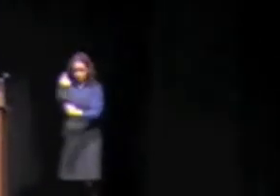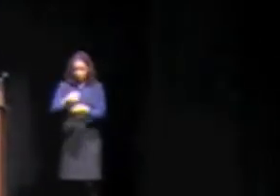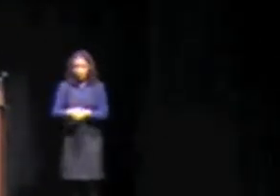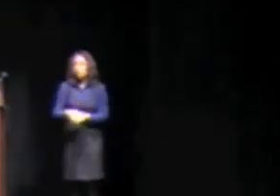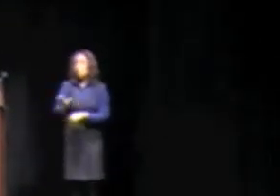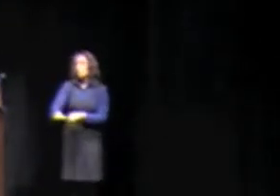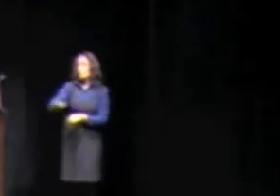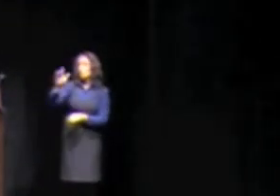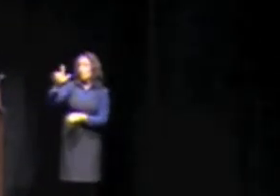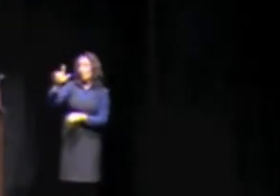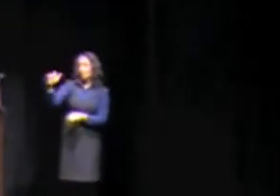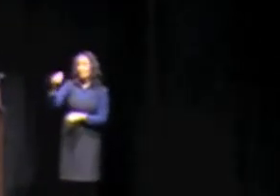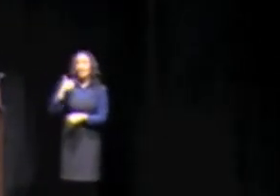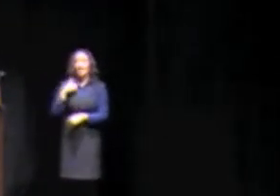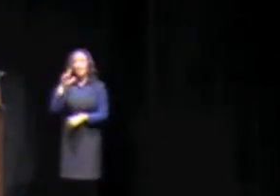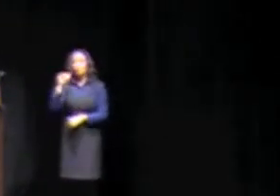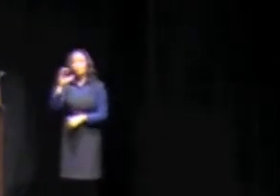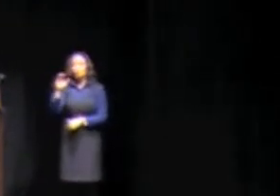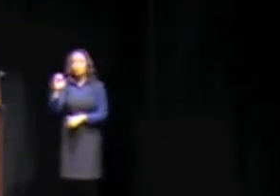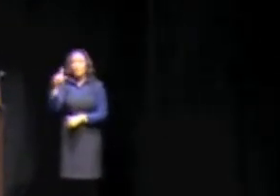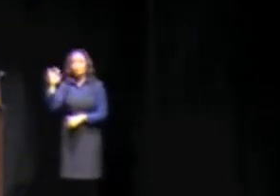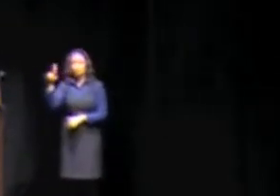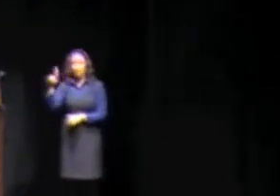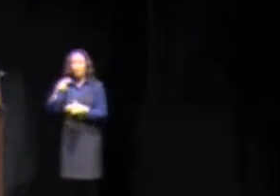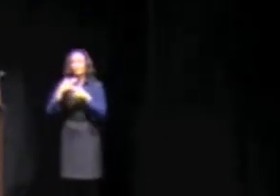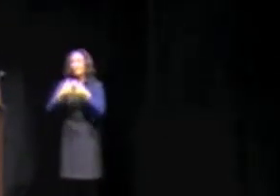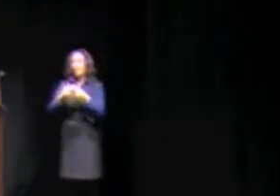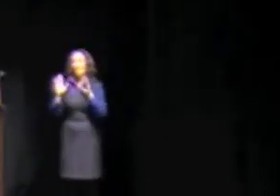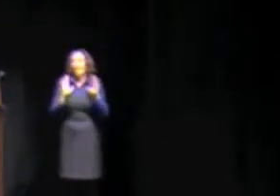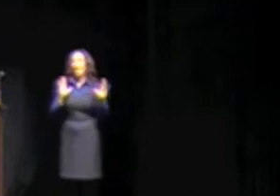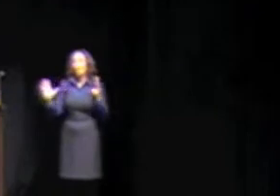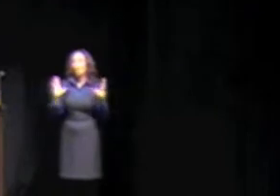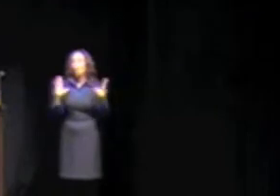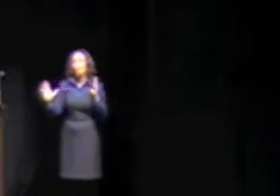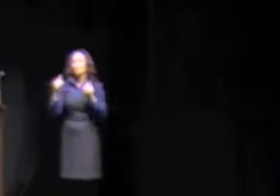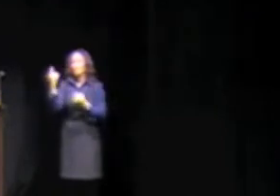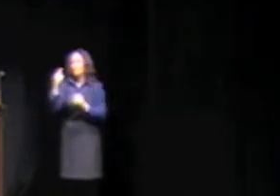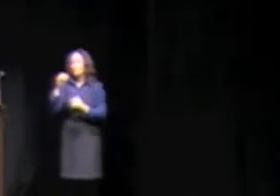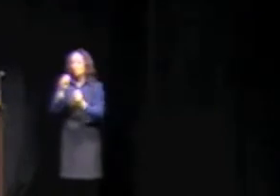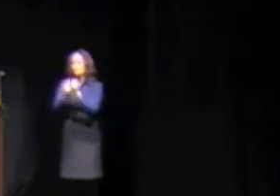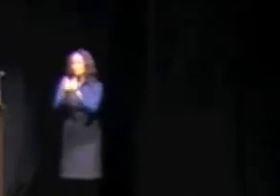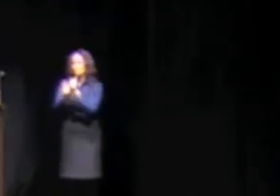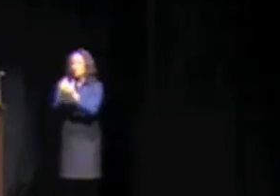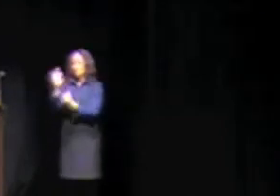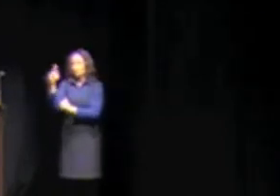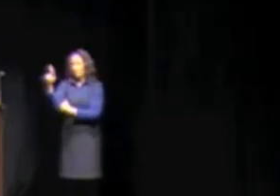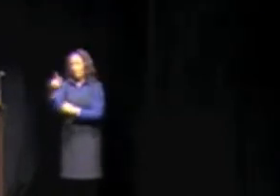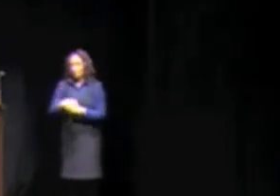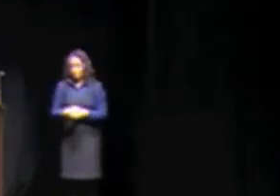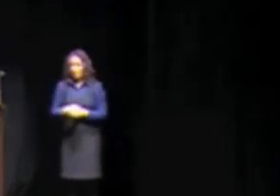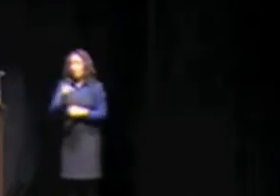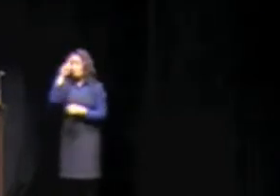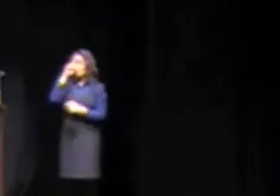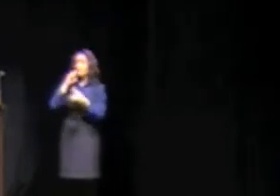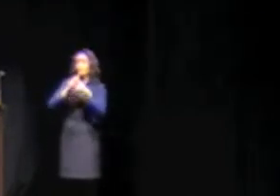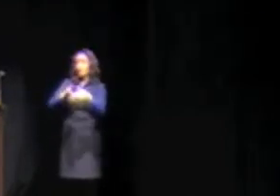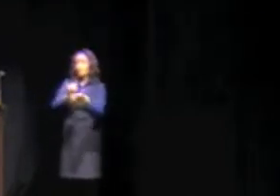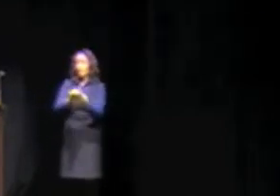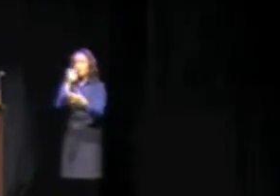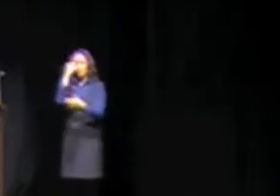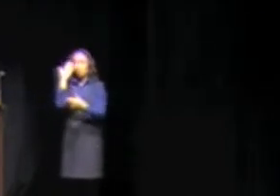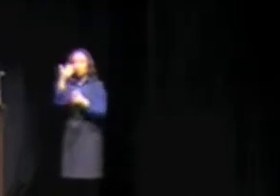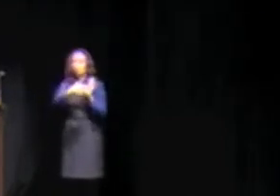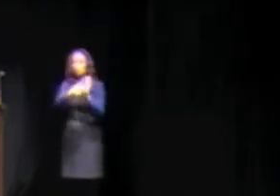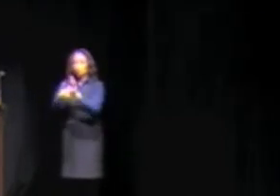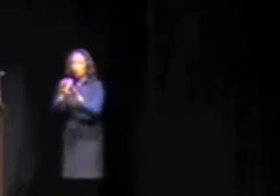in L.A., there was a racetrack. It was called the Hollywood something racetrack. And I believe they did that. They named it that because they would show that